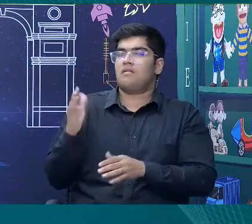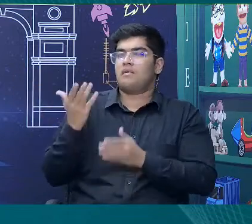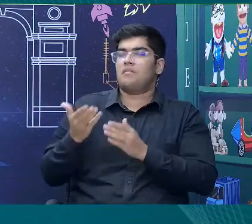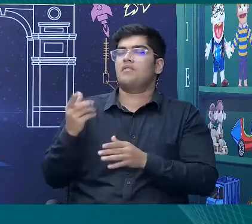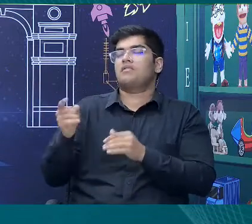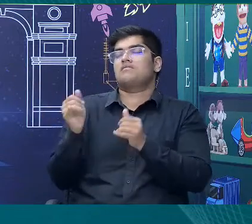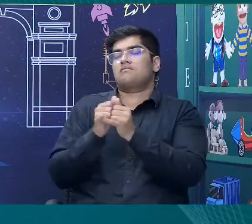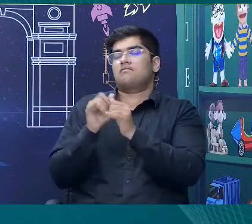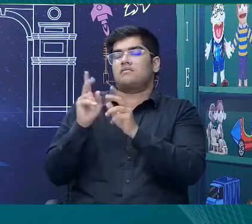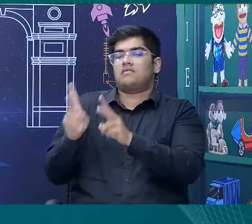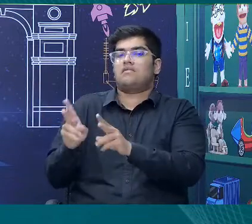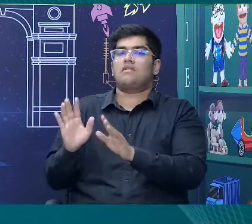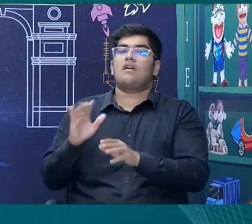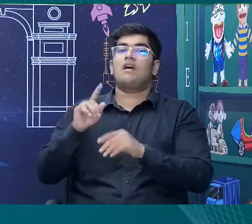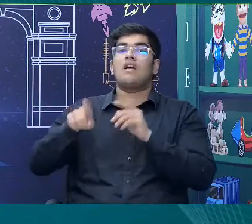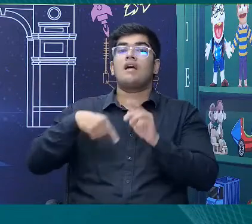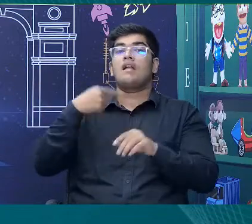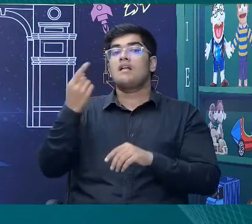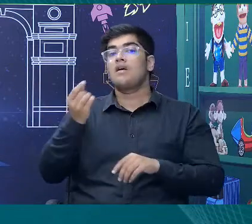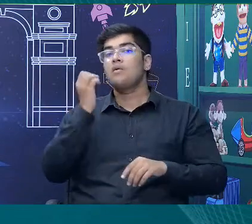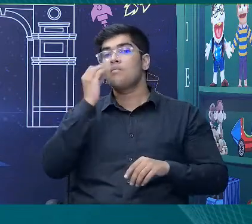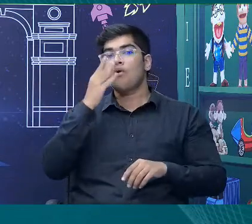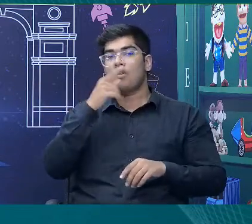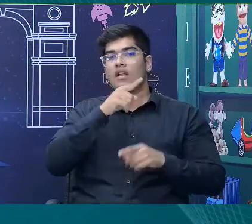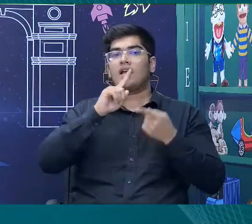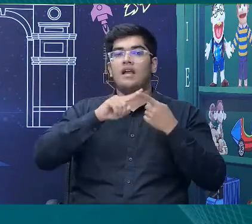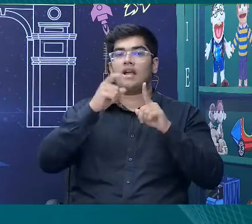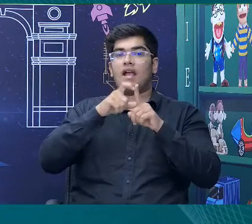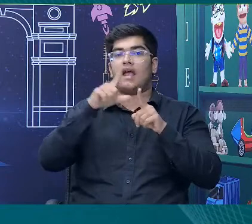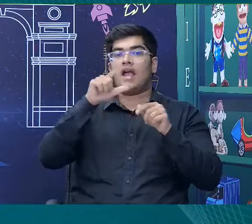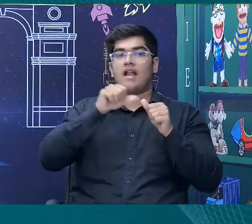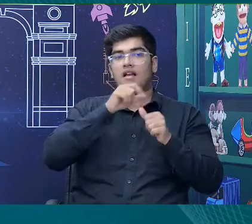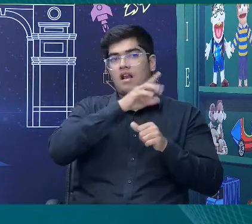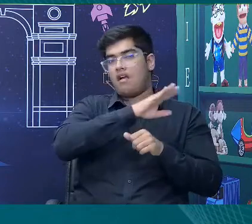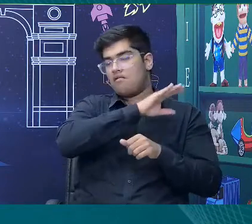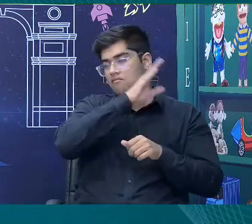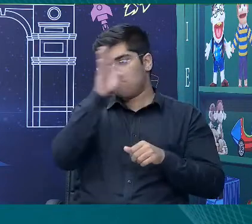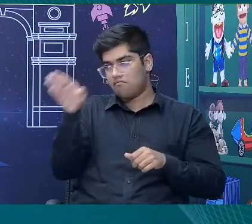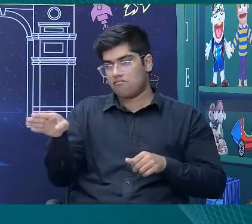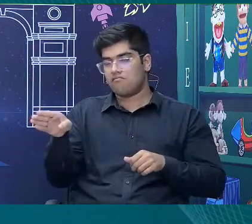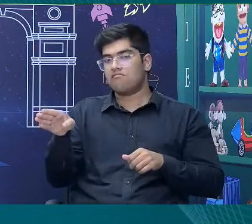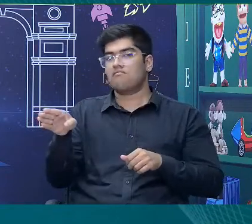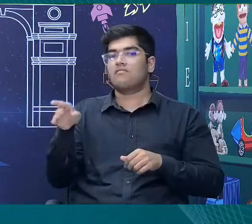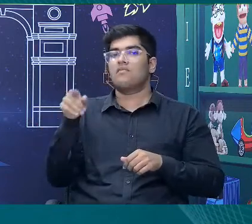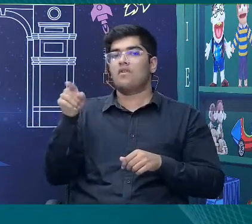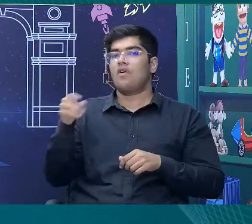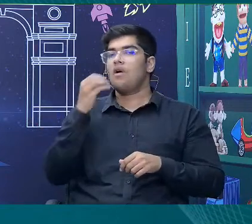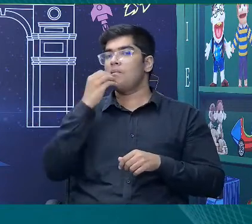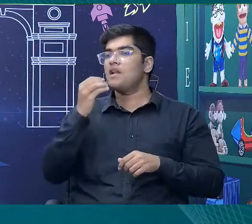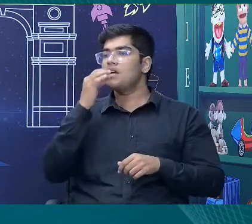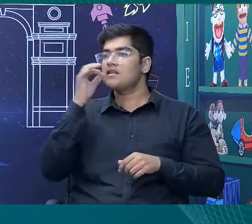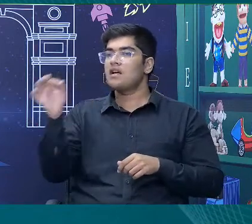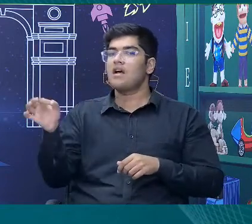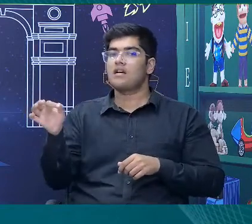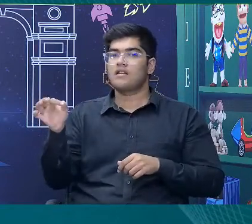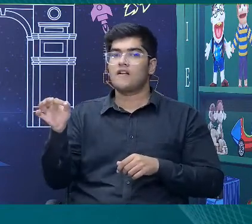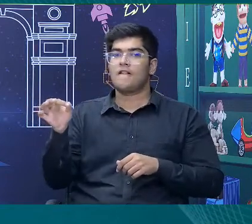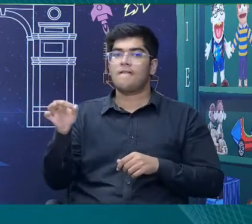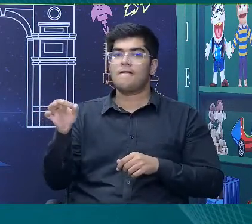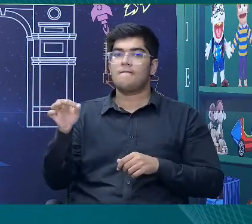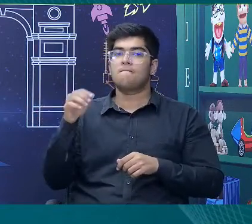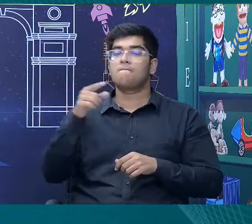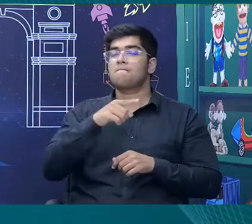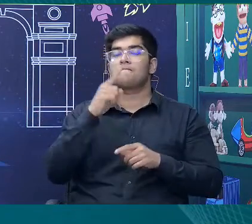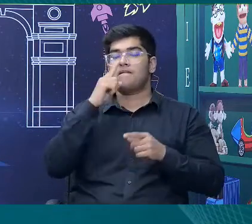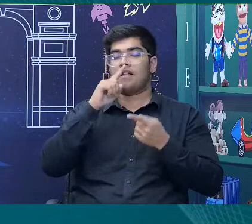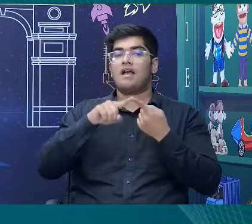next morning he sends his daughter, Edla, to pursue this man to come home with them. And the main character, Edla. Edla